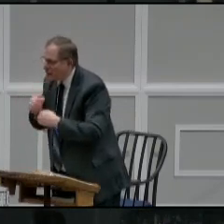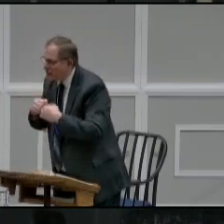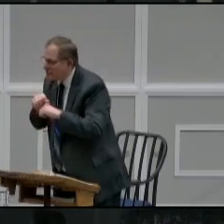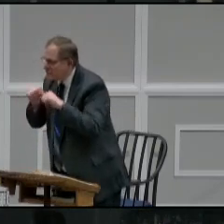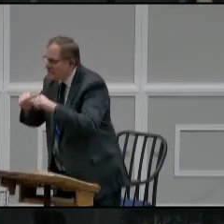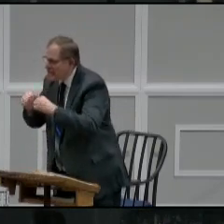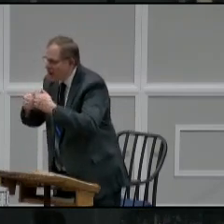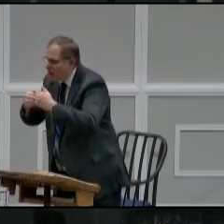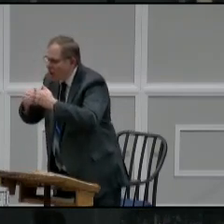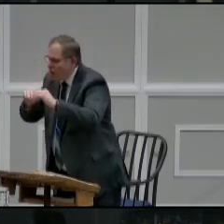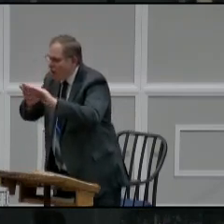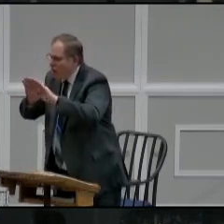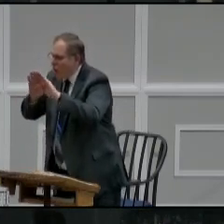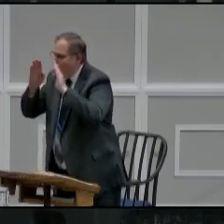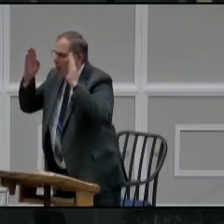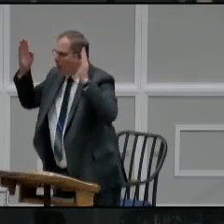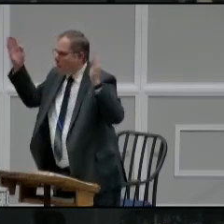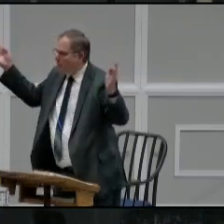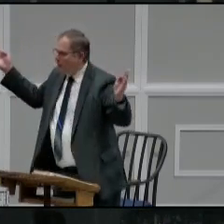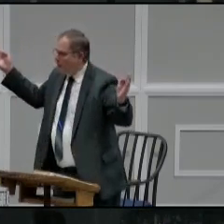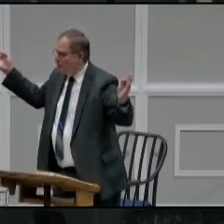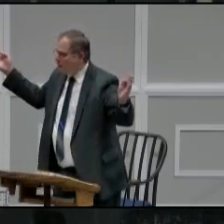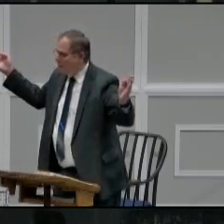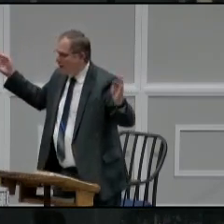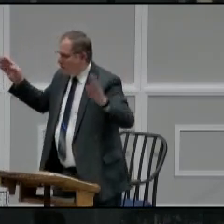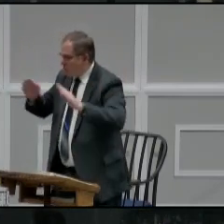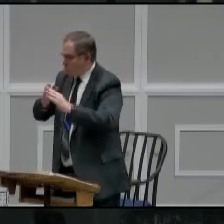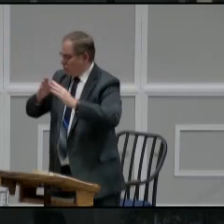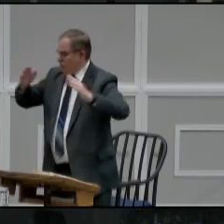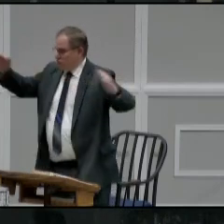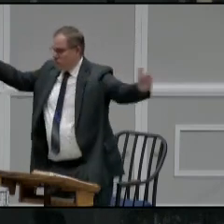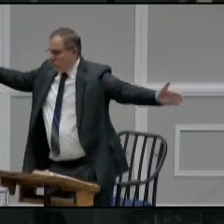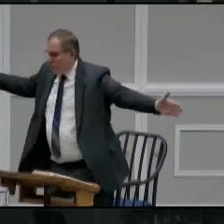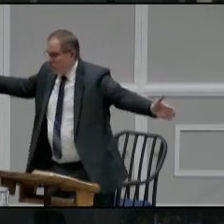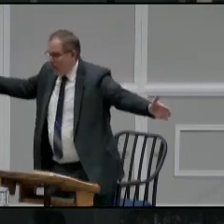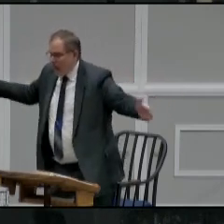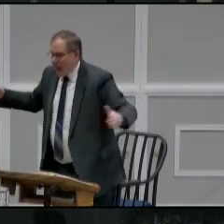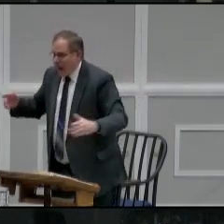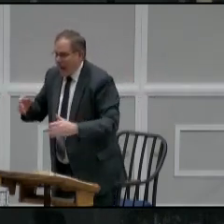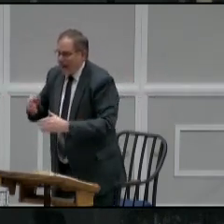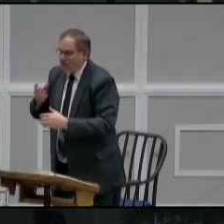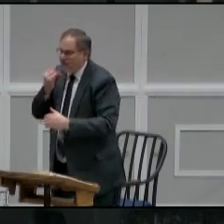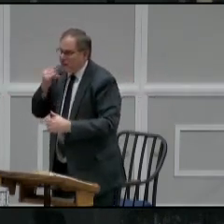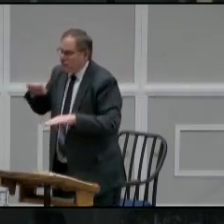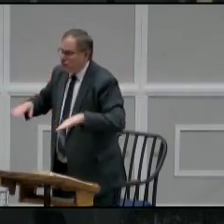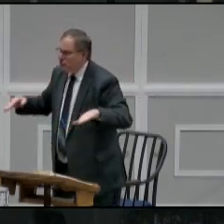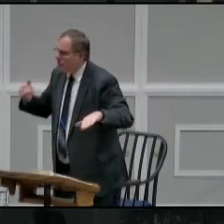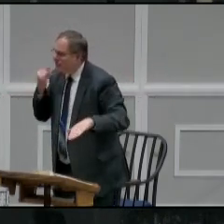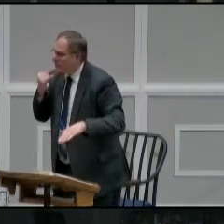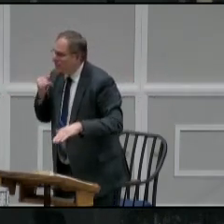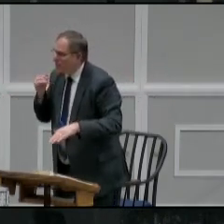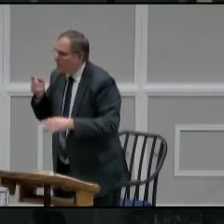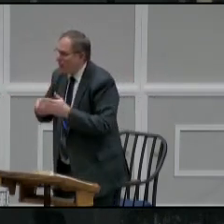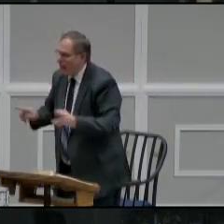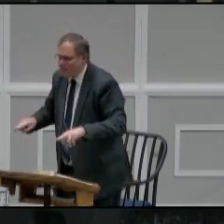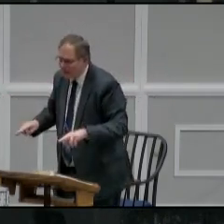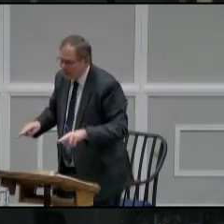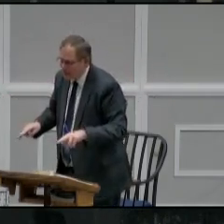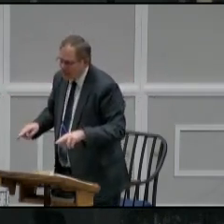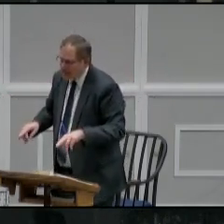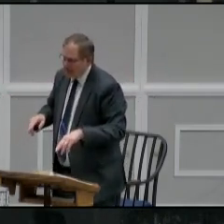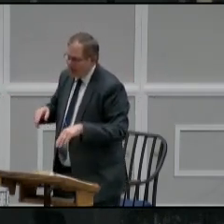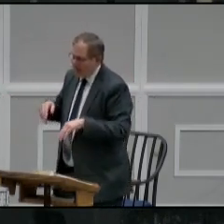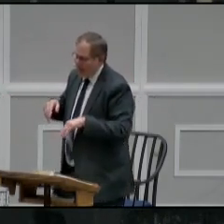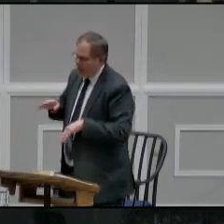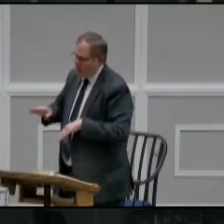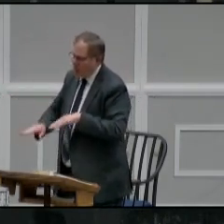The Egyptians thought that they'd be so lucky and might be able to make it across too. But as soon as they got in the middle, God pulled those invisible barriers that were holding that water